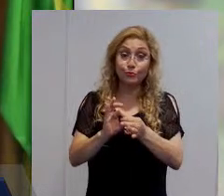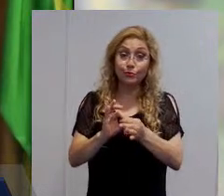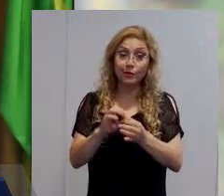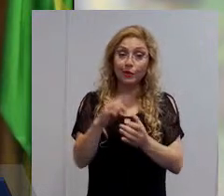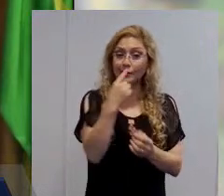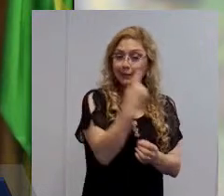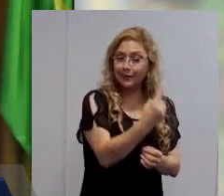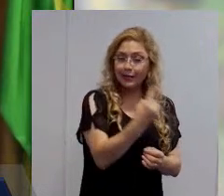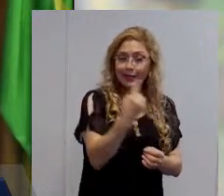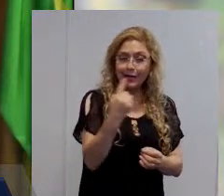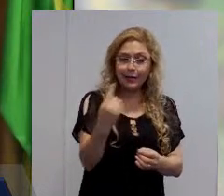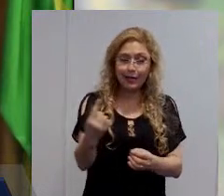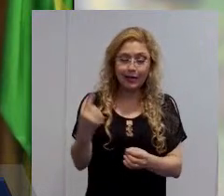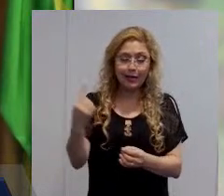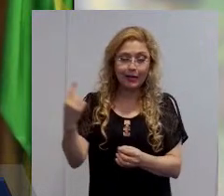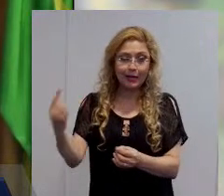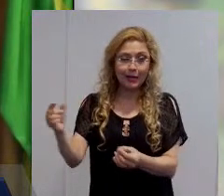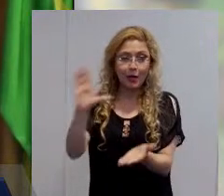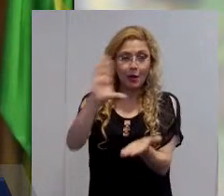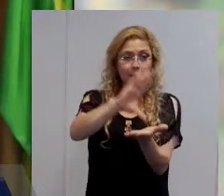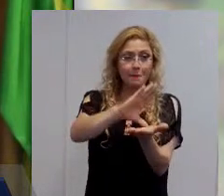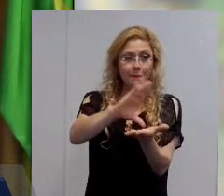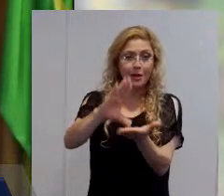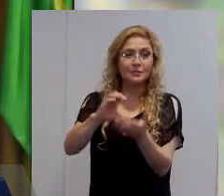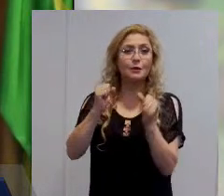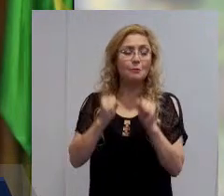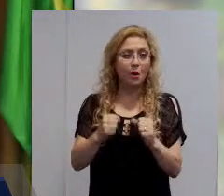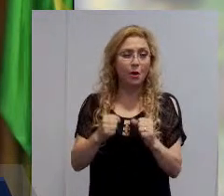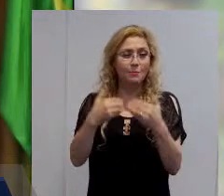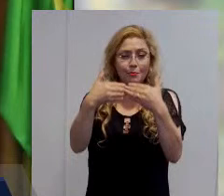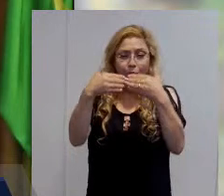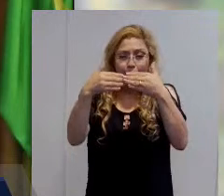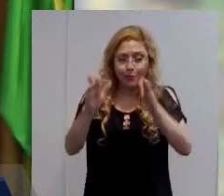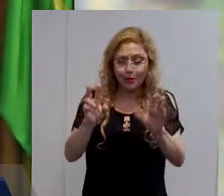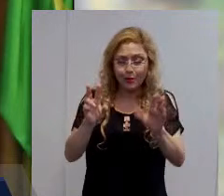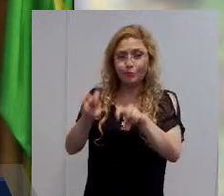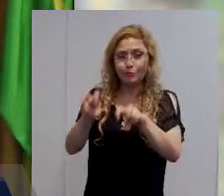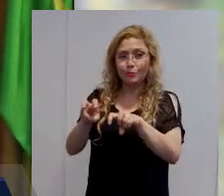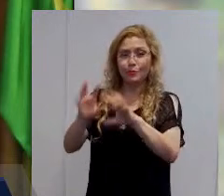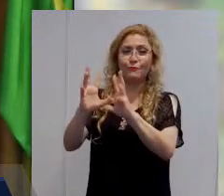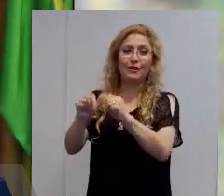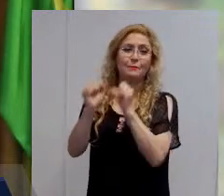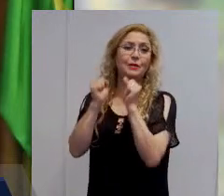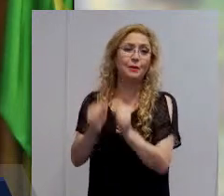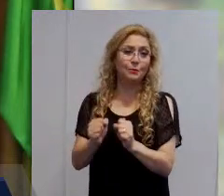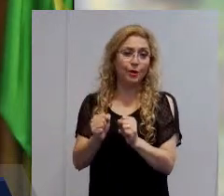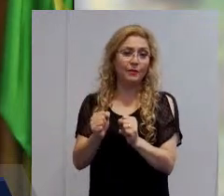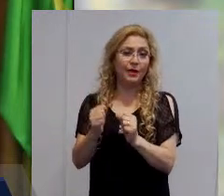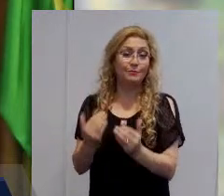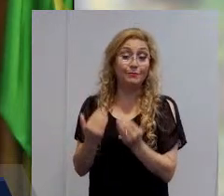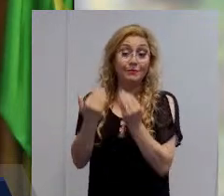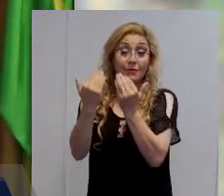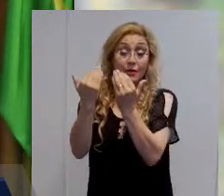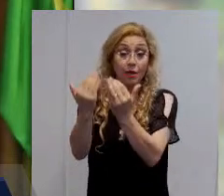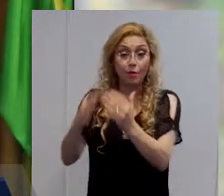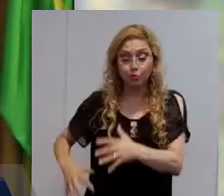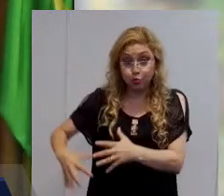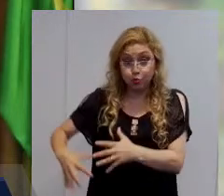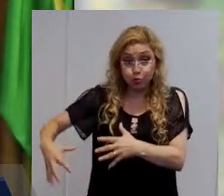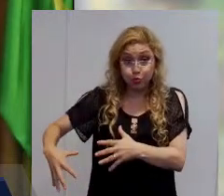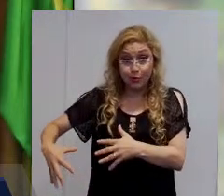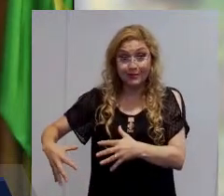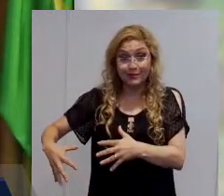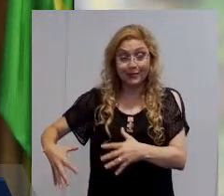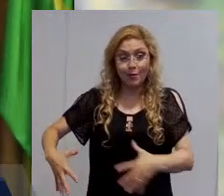the governments, in our own little niche, in our own little corner, will contribute so that family farmers